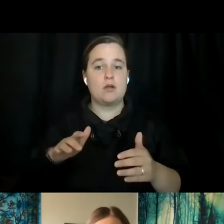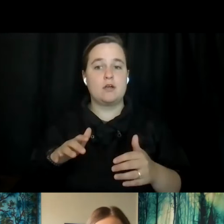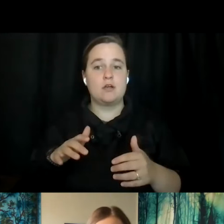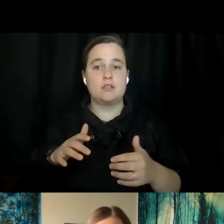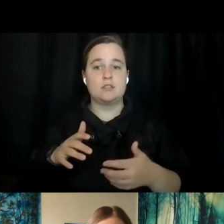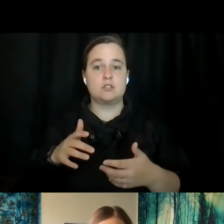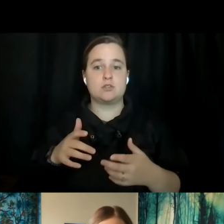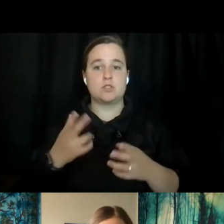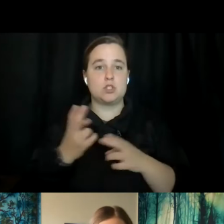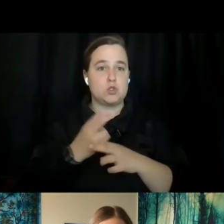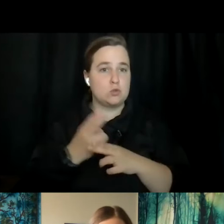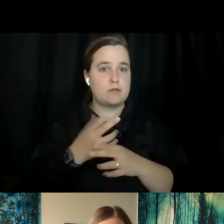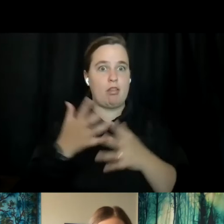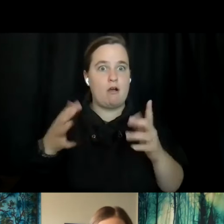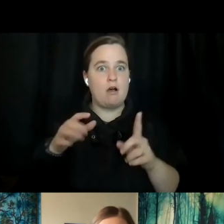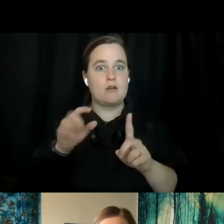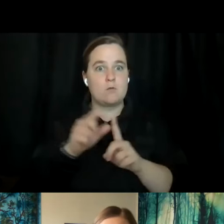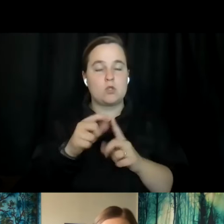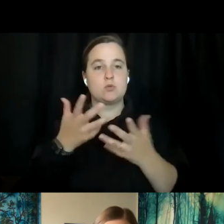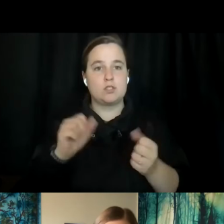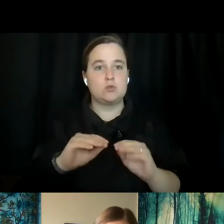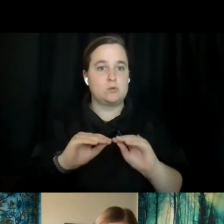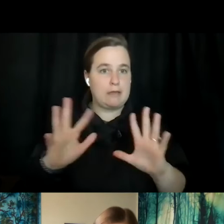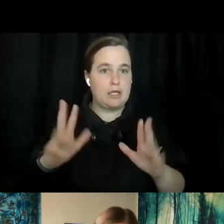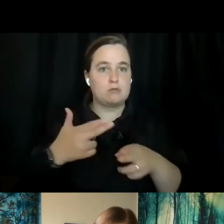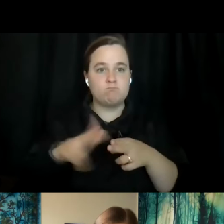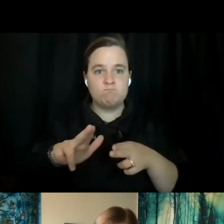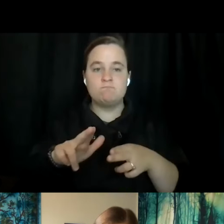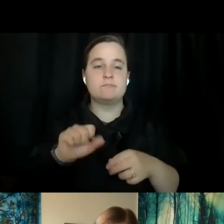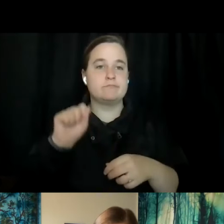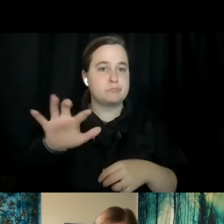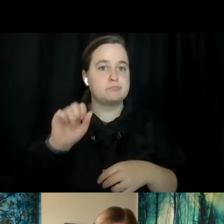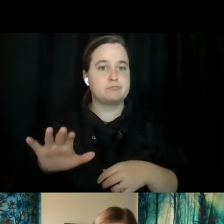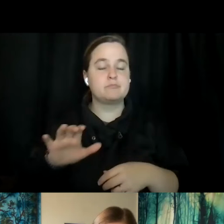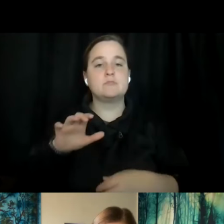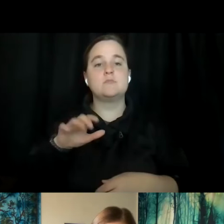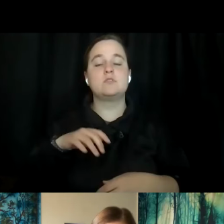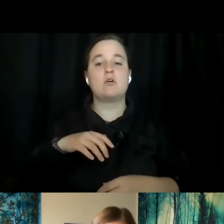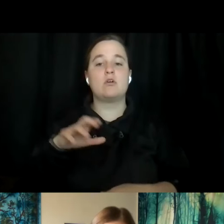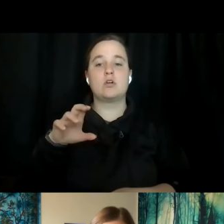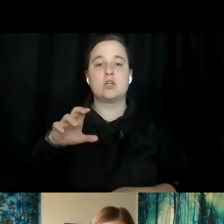want to be clear, explicit, and quick in terms of what we're saying. So the cues when you go to